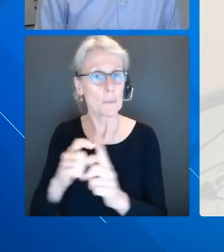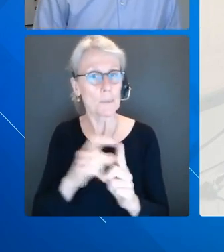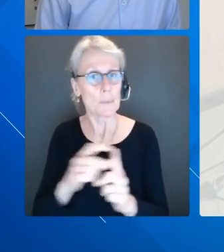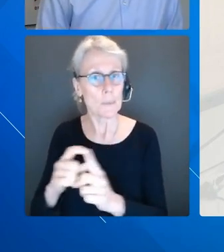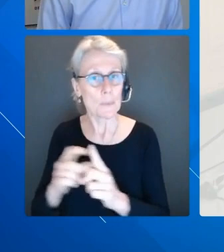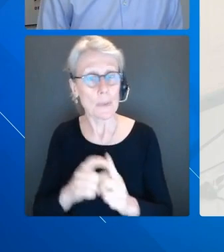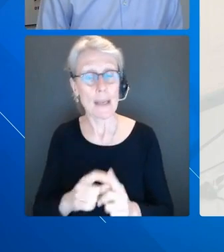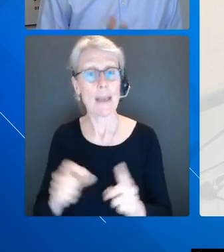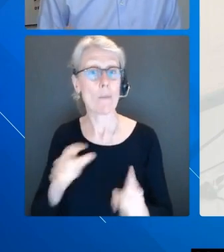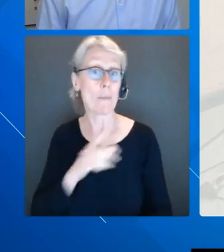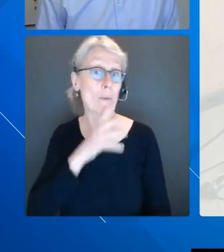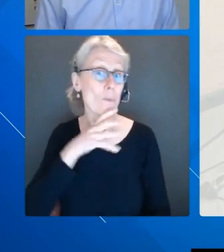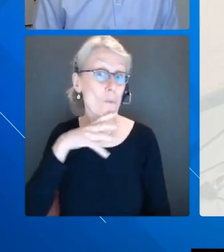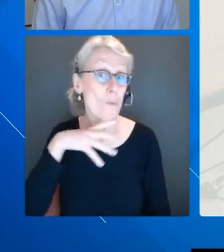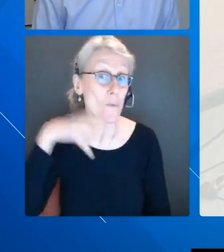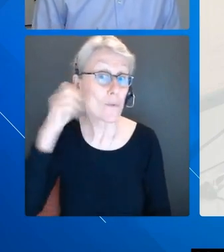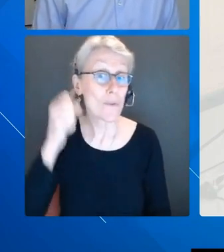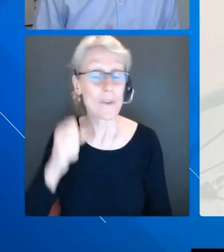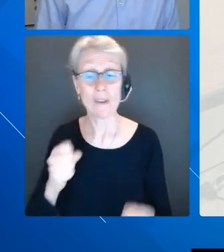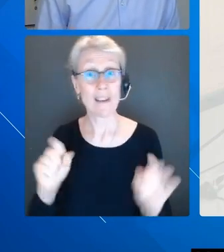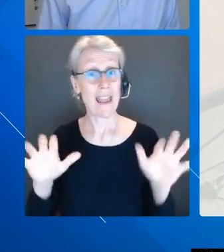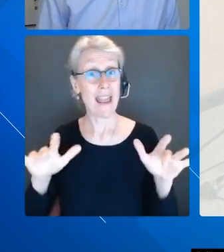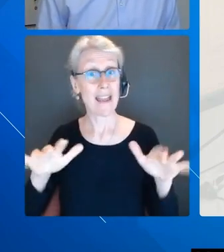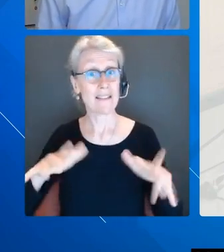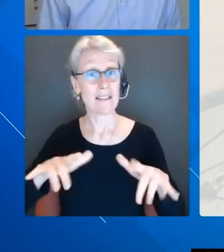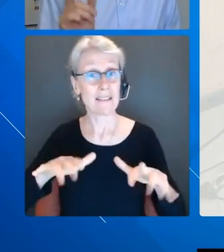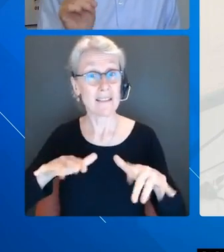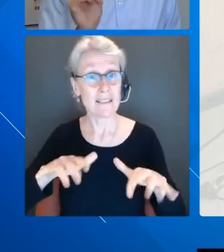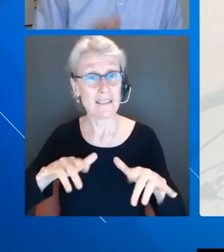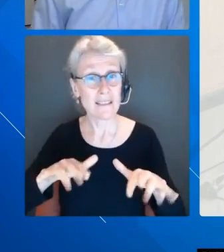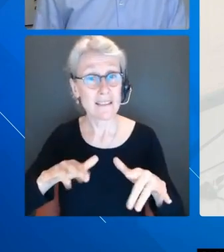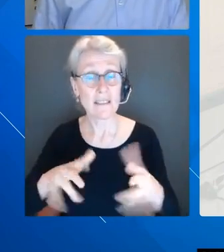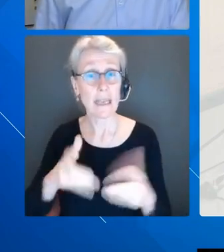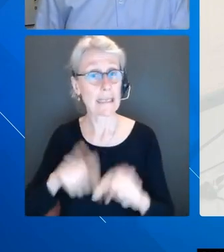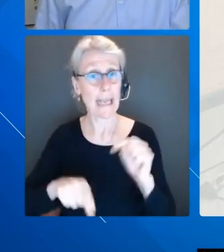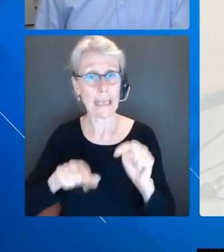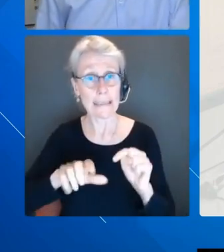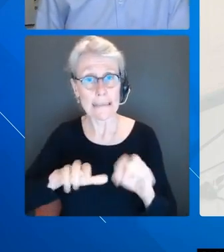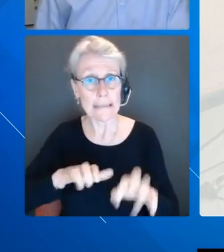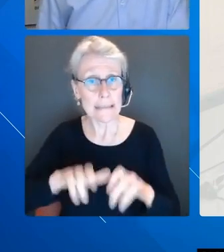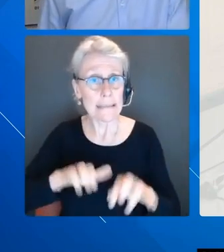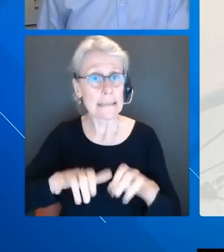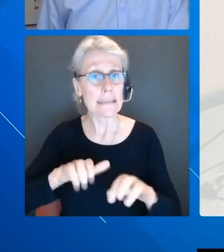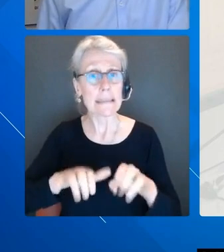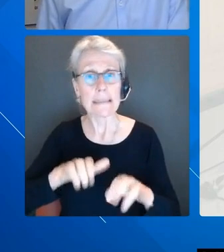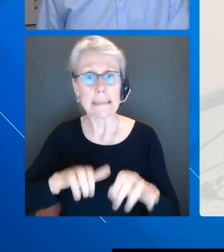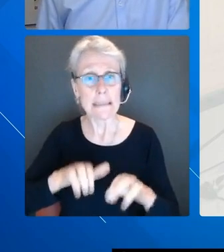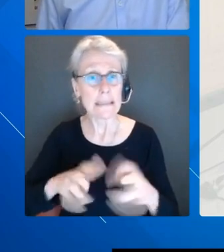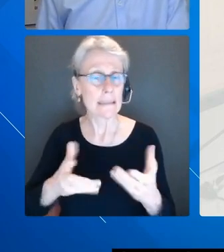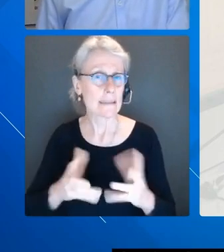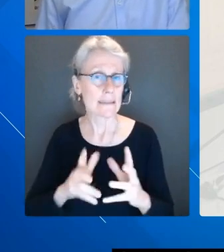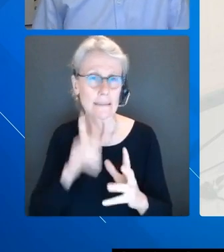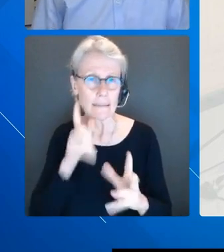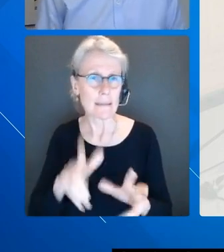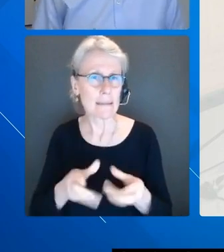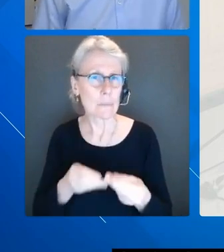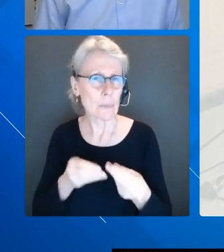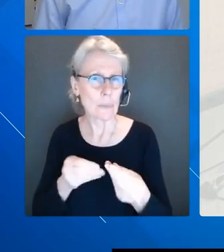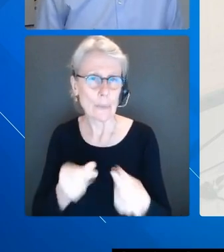get tremors, my hands shake. I lack fine motor control, so I can't control the mouse. It's hard to click those small radio buttons and such. Or